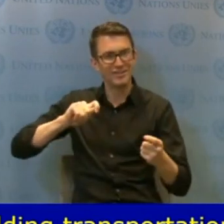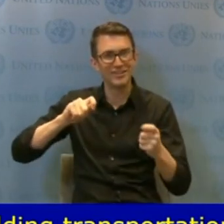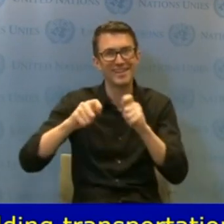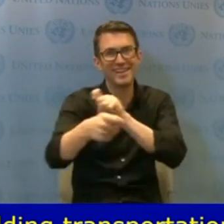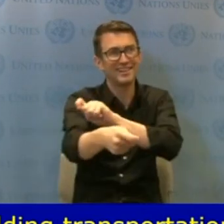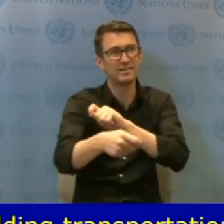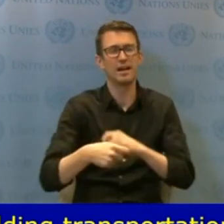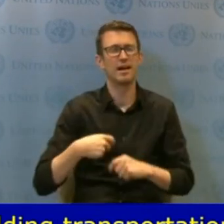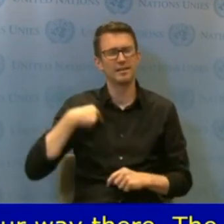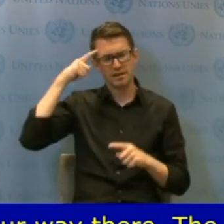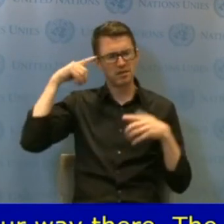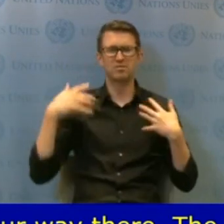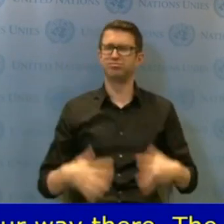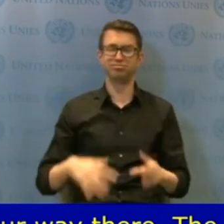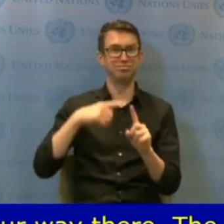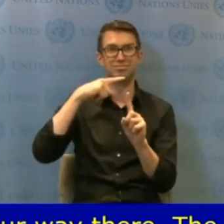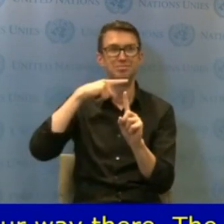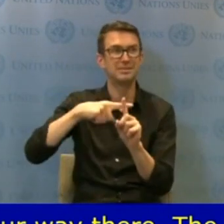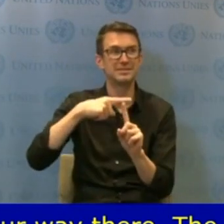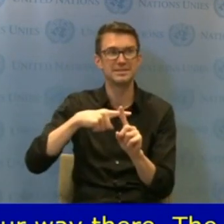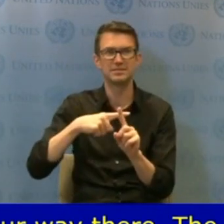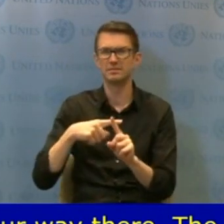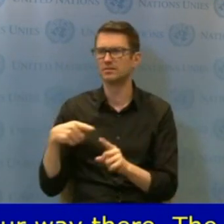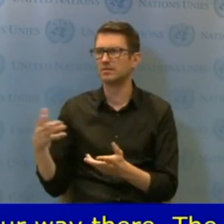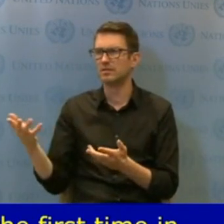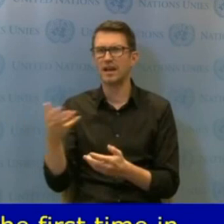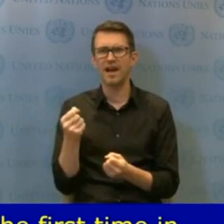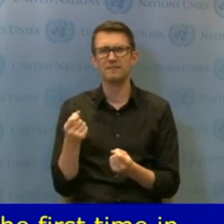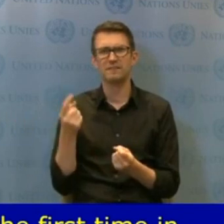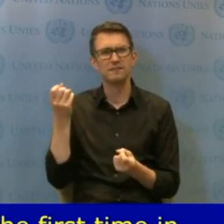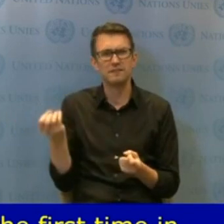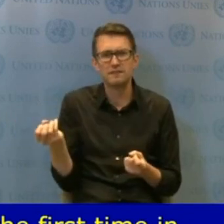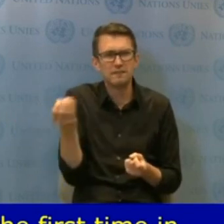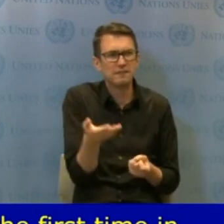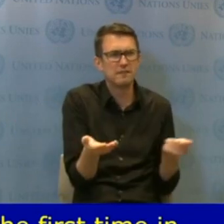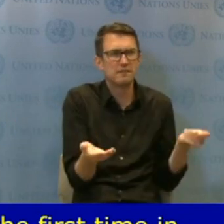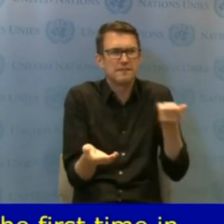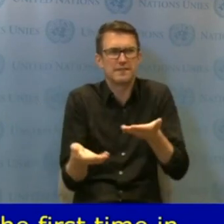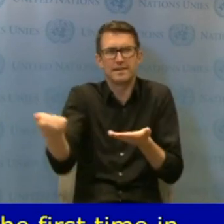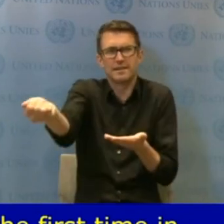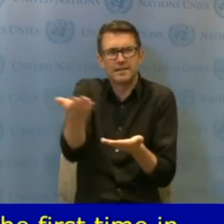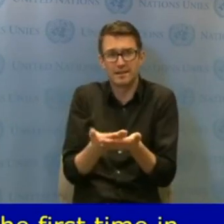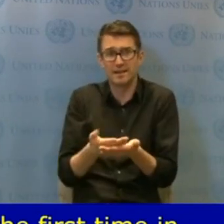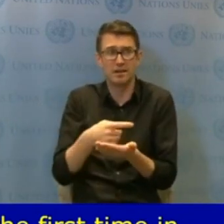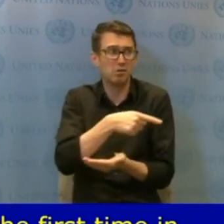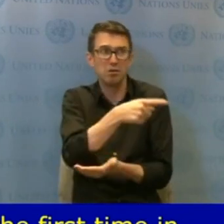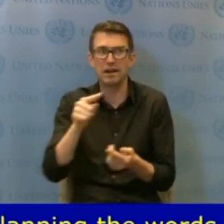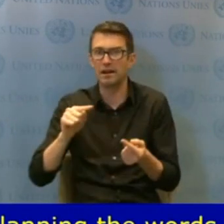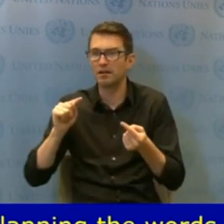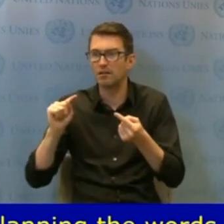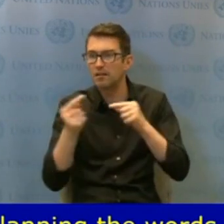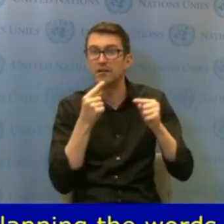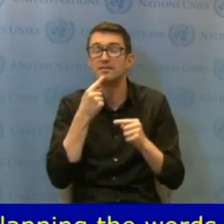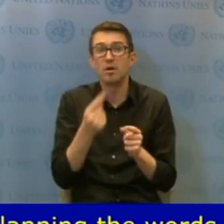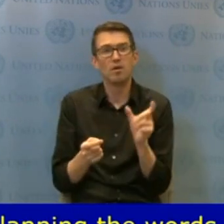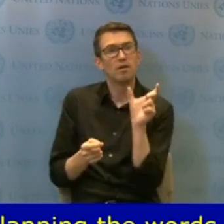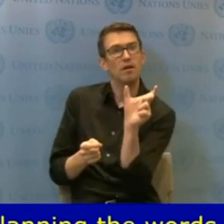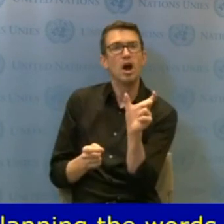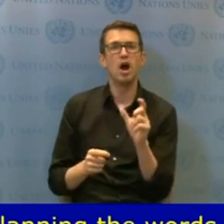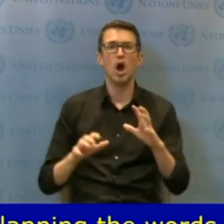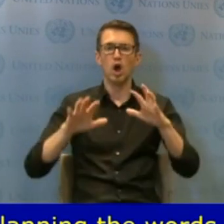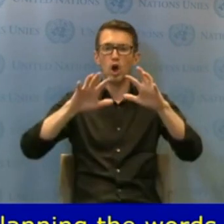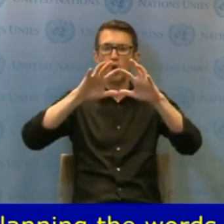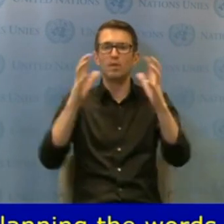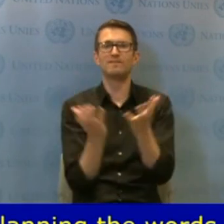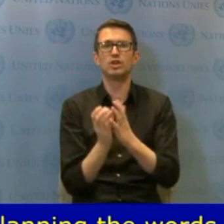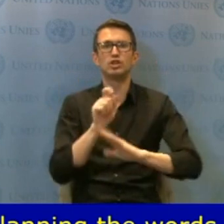universal design, the words reasonable accommodations, the words accessibility as it relates to